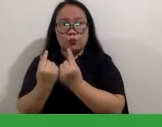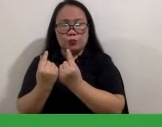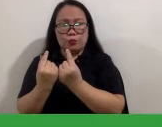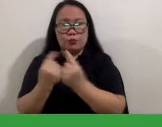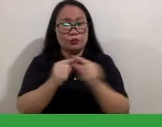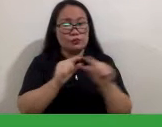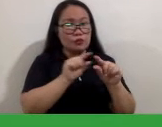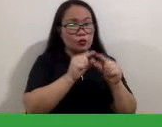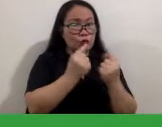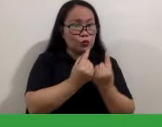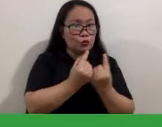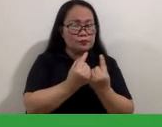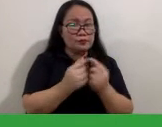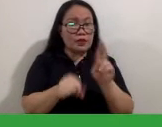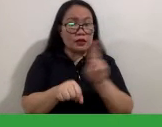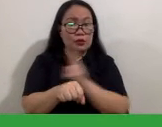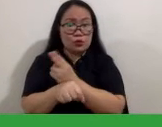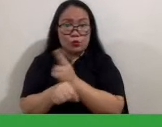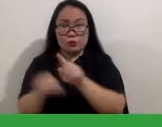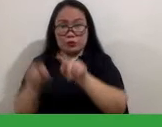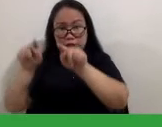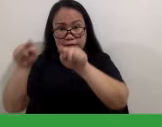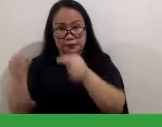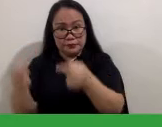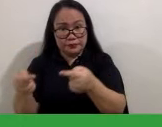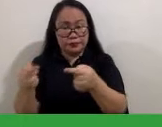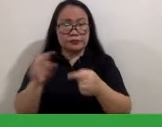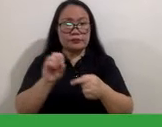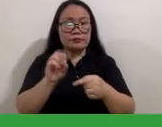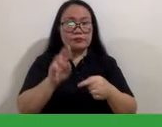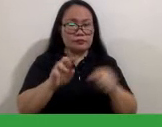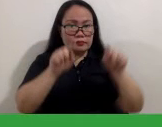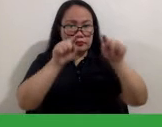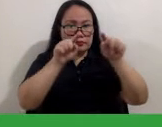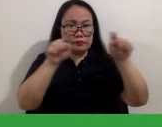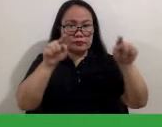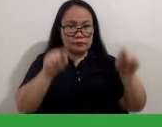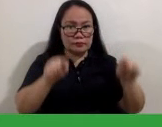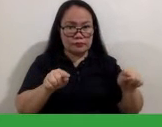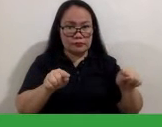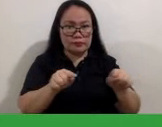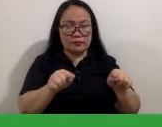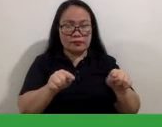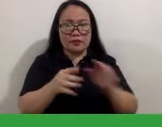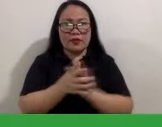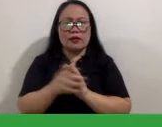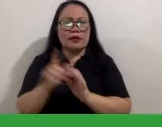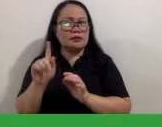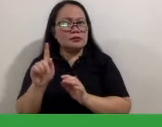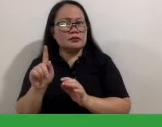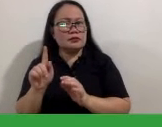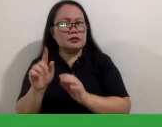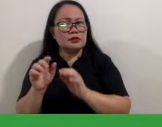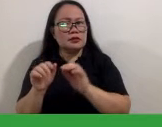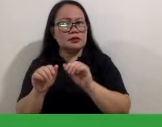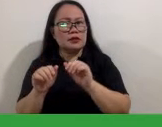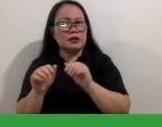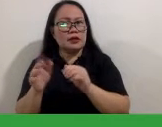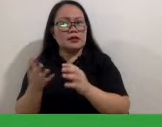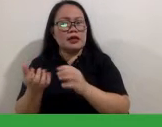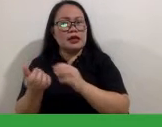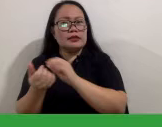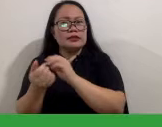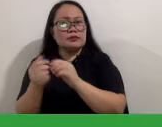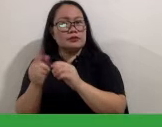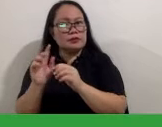pinag-uusapan natin, ginagamitan siya ng brackets or parenthesis. Okay? So, again, what is associative property? This is where